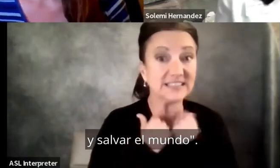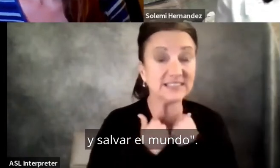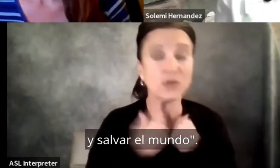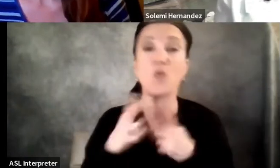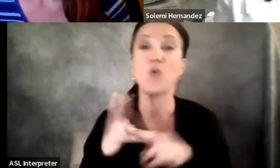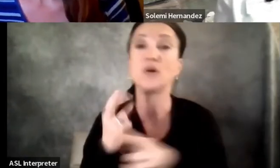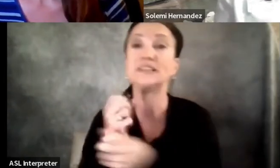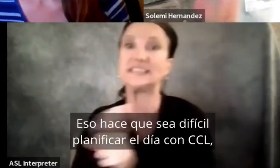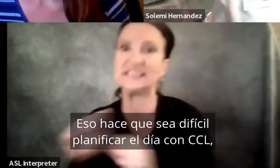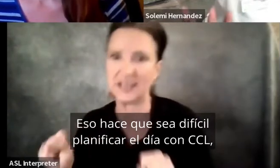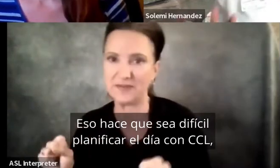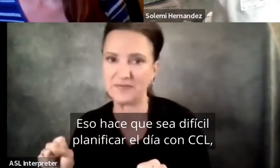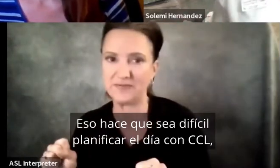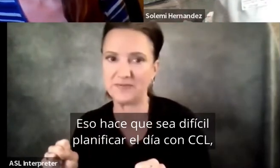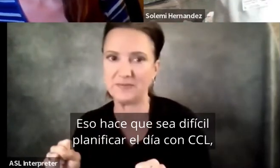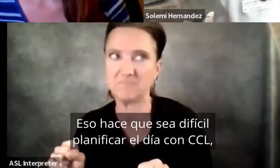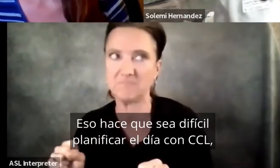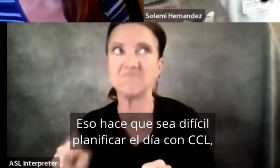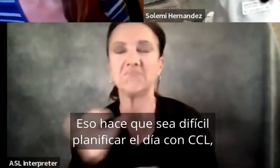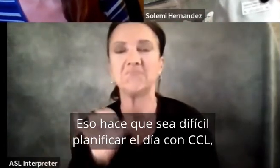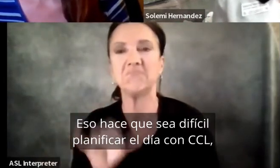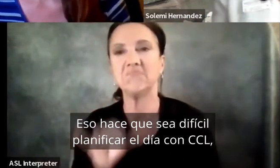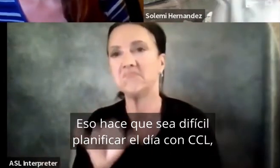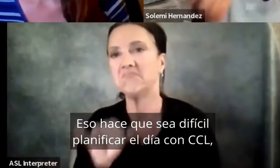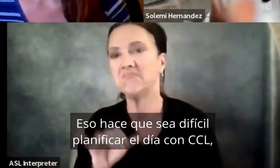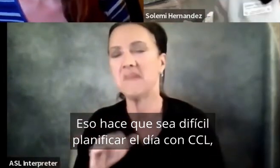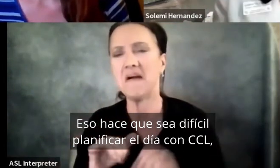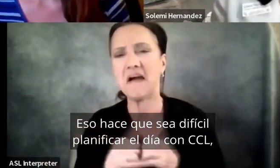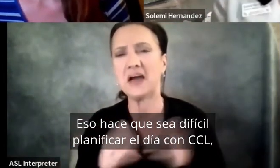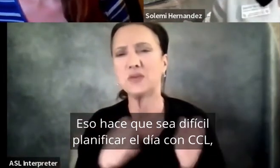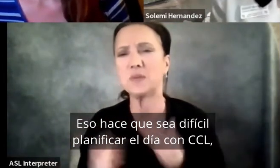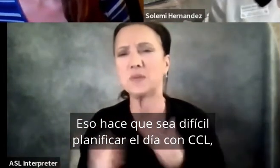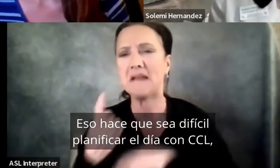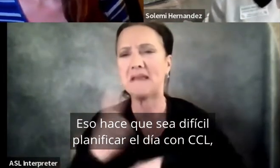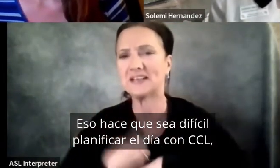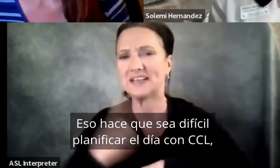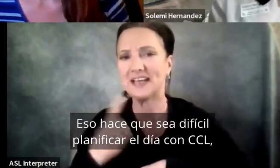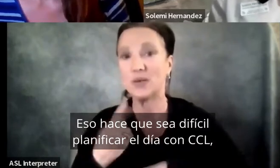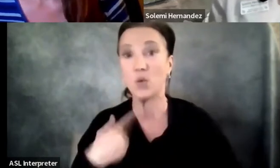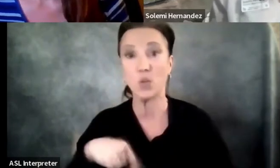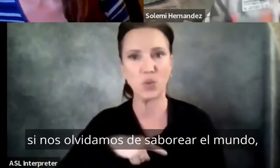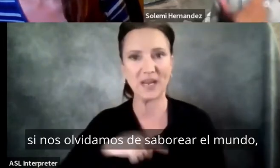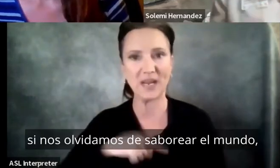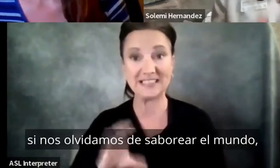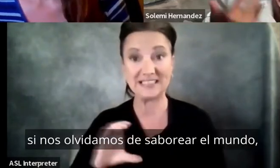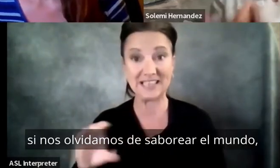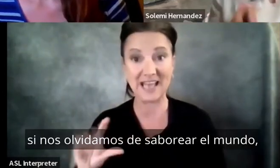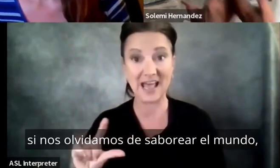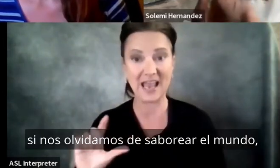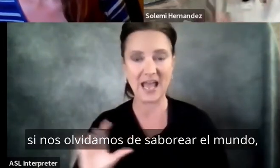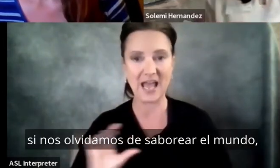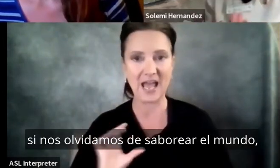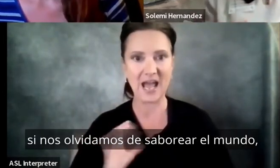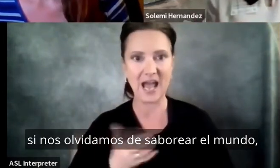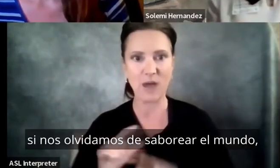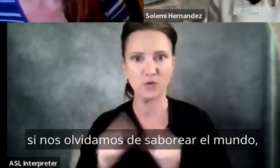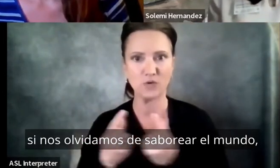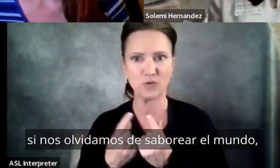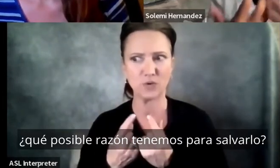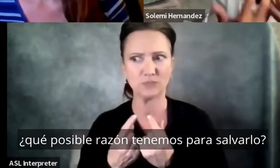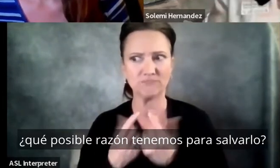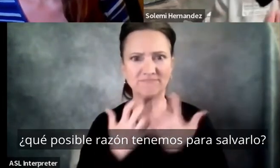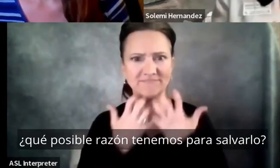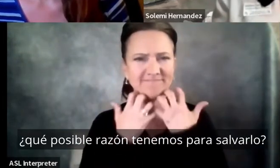world. That makes it hard to plan the day. We CCL add, if we forget to savor the